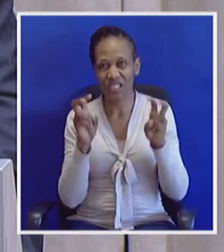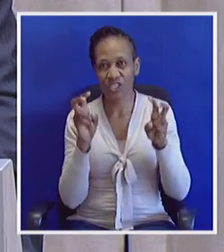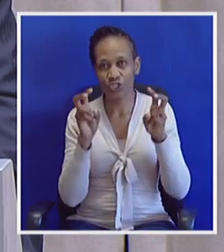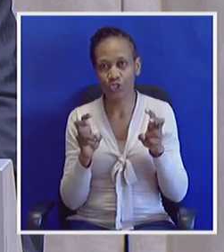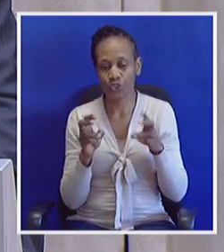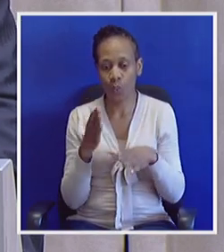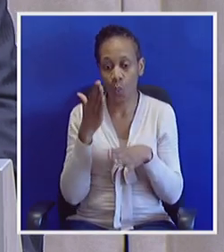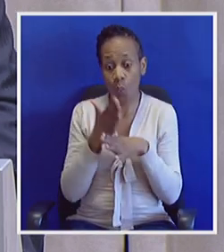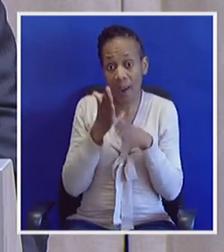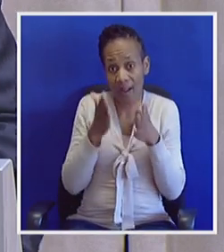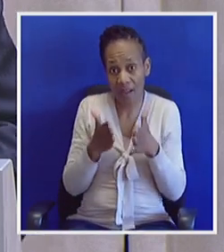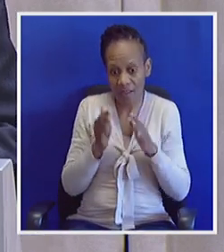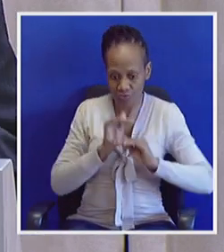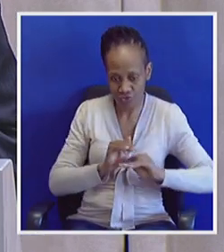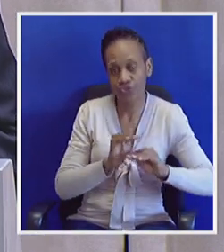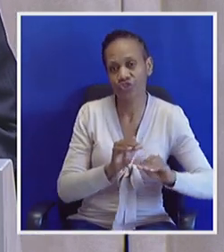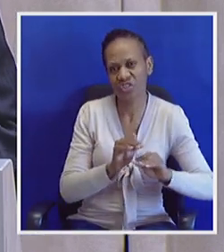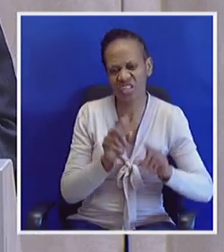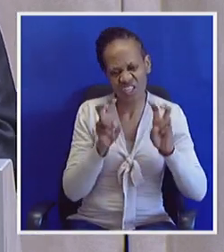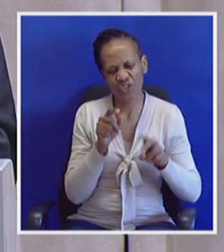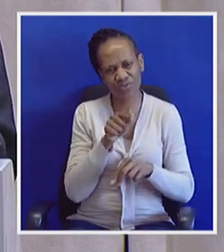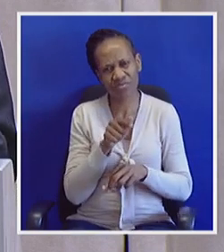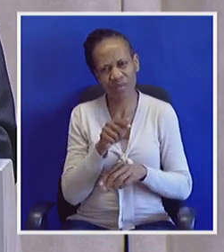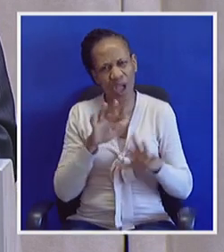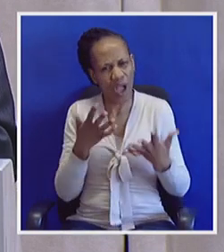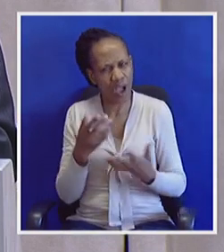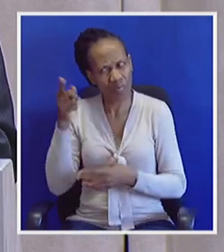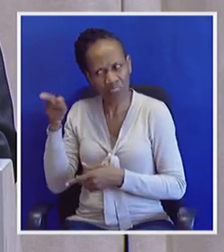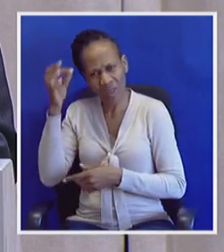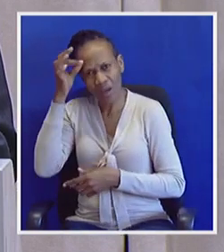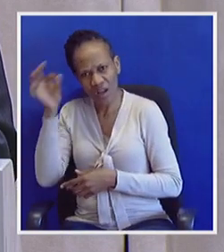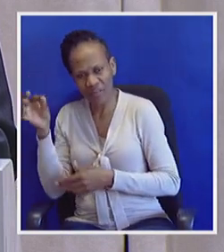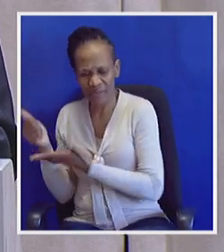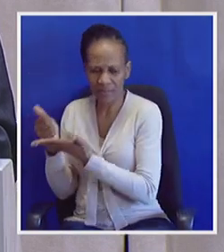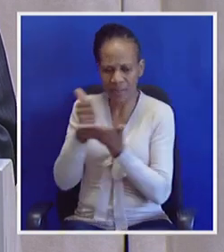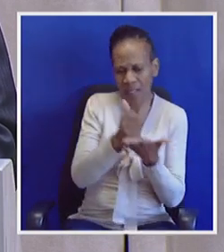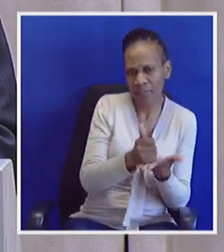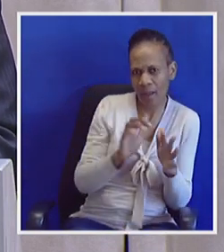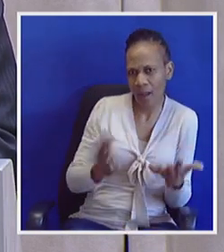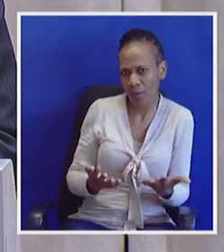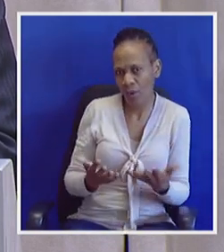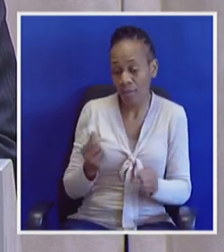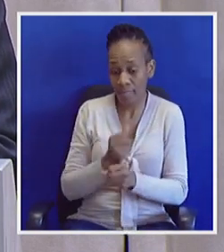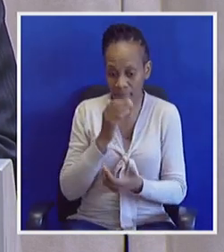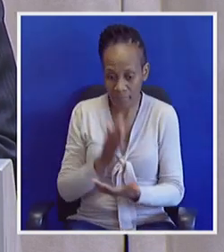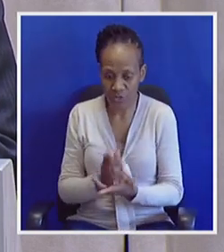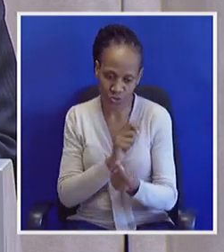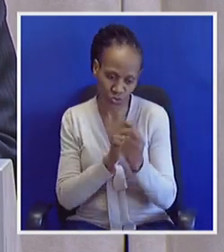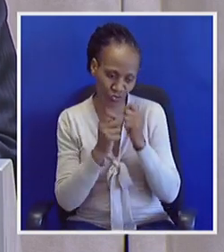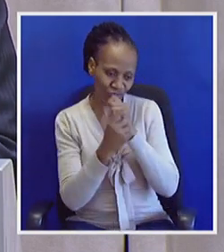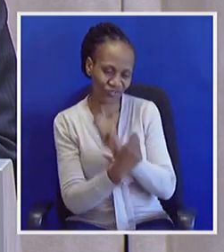worker education and how the state can play a role in the